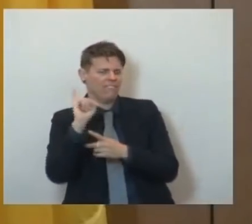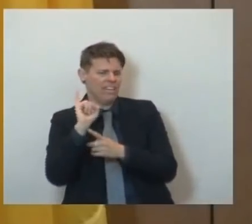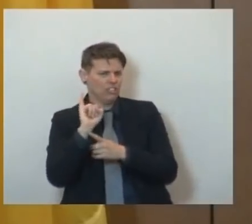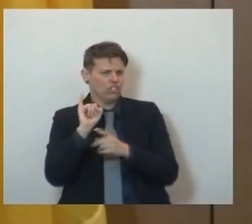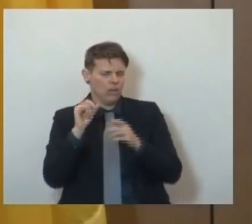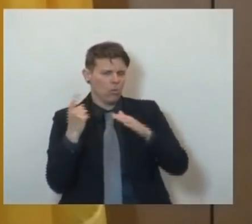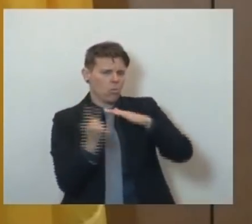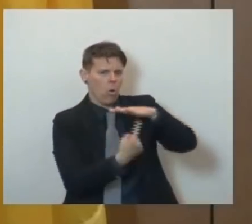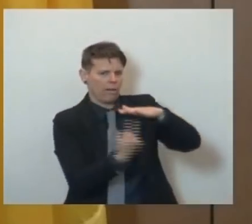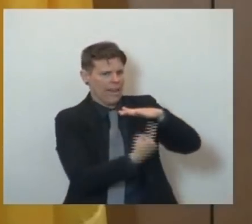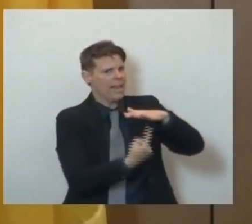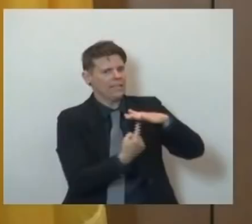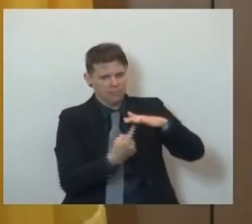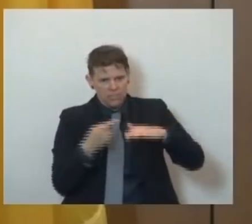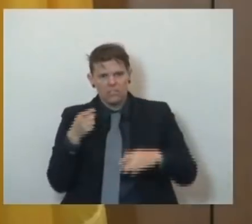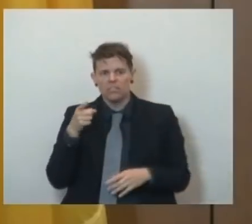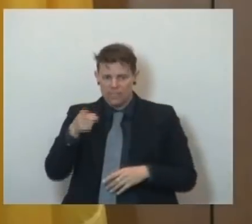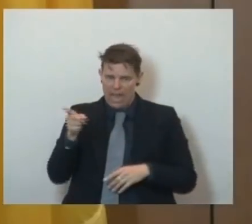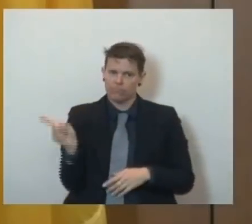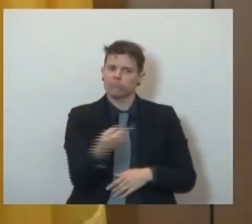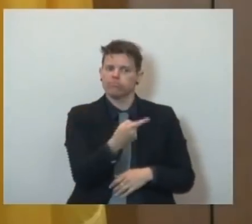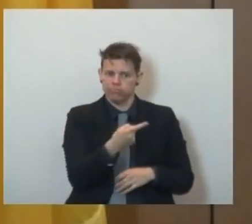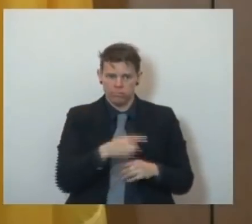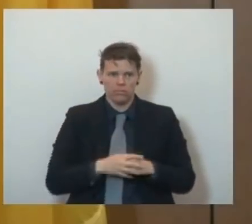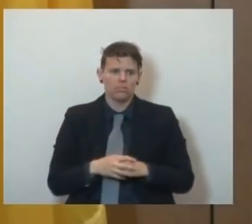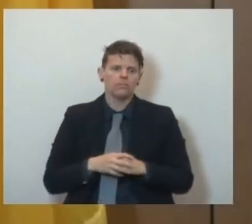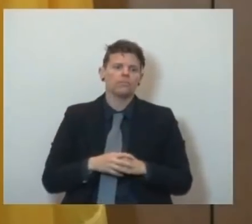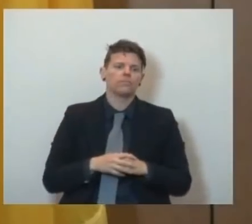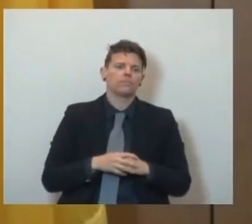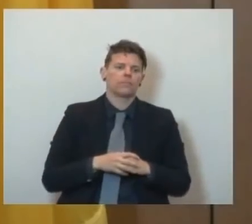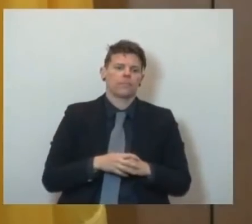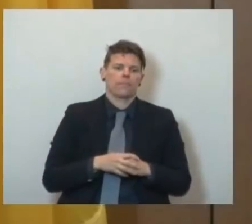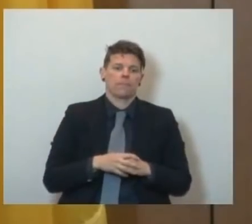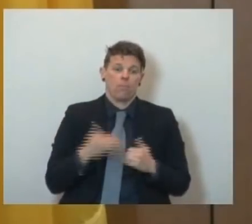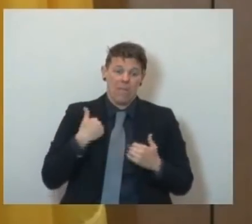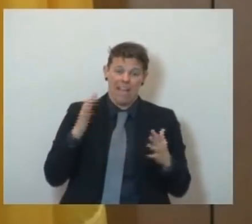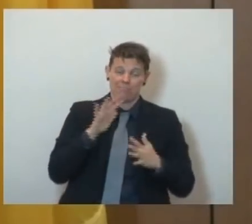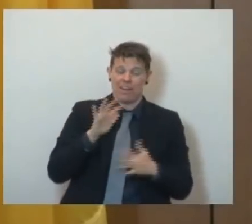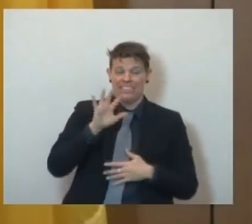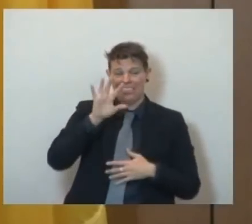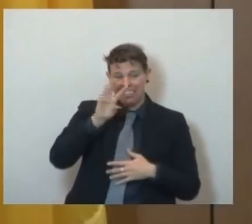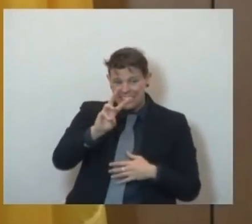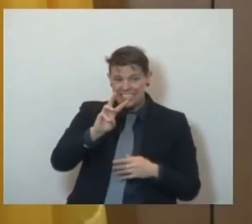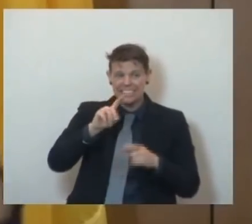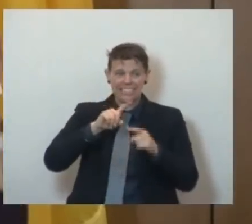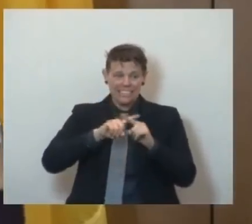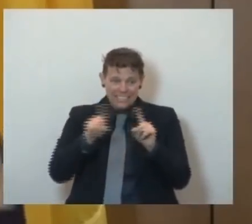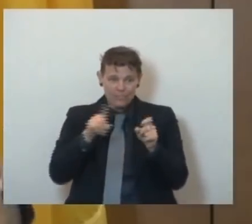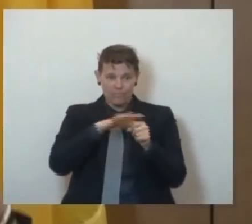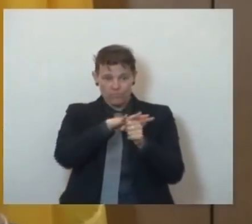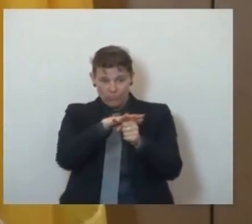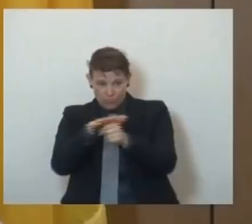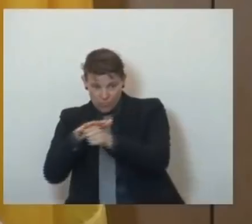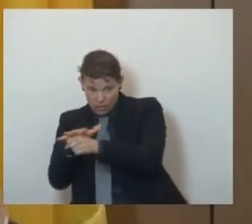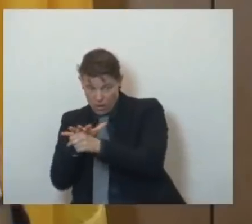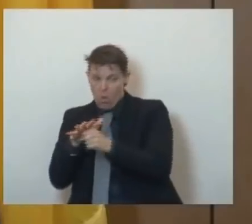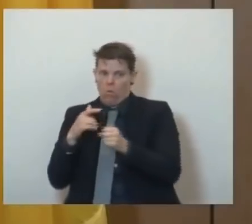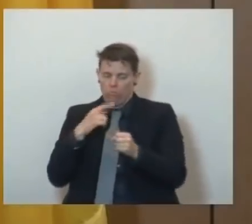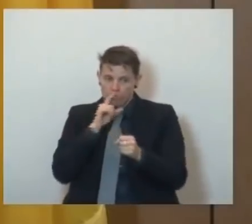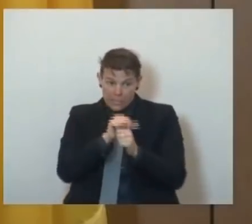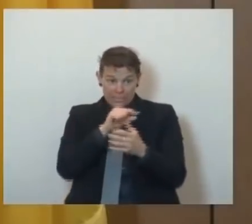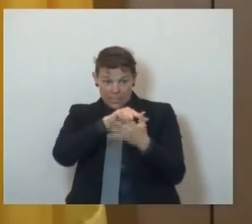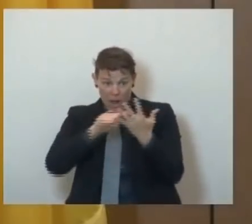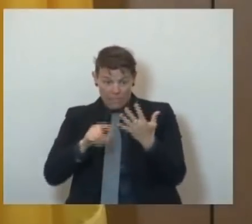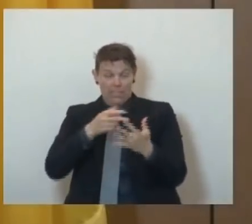that. We actually have, to your question, we have 6 facilities that have 10 cases or more. These are our highest risk cases.